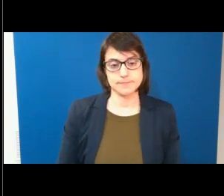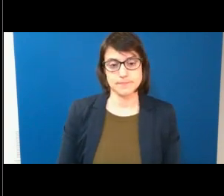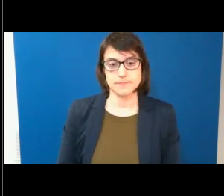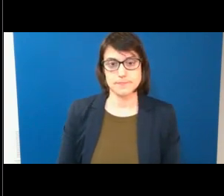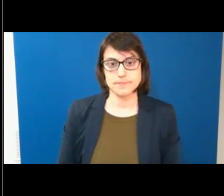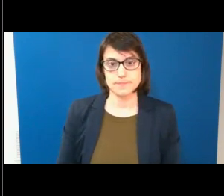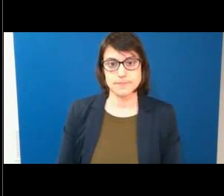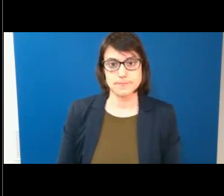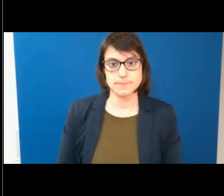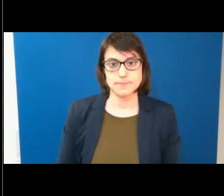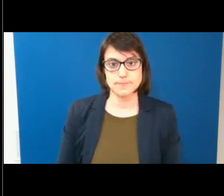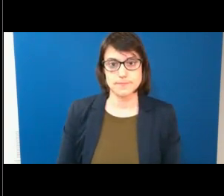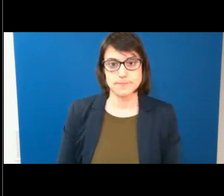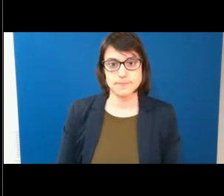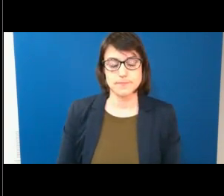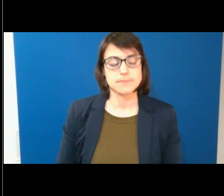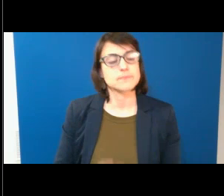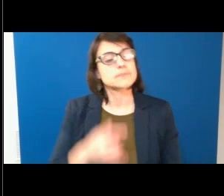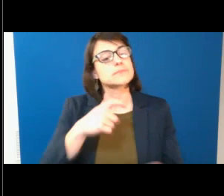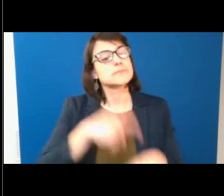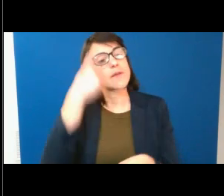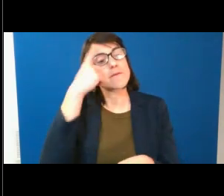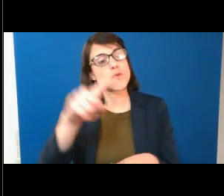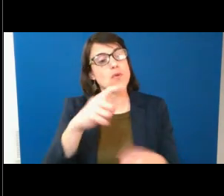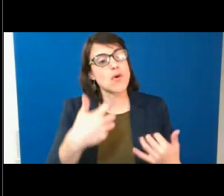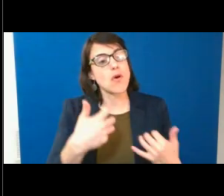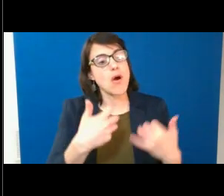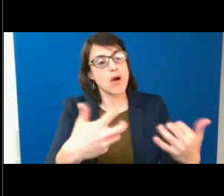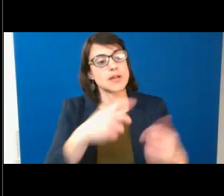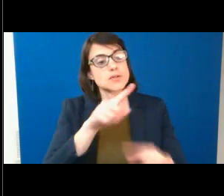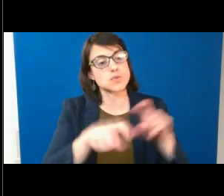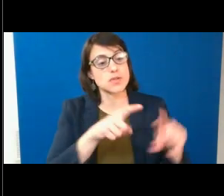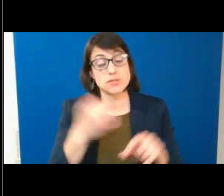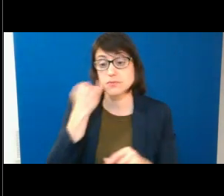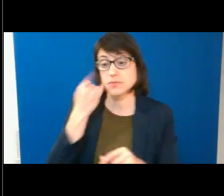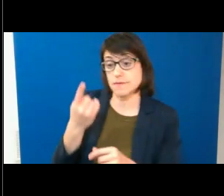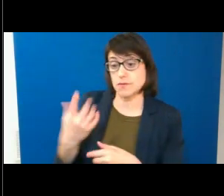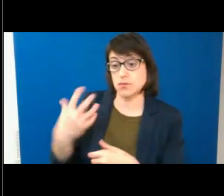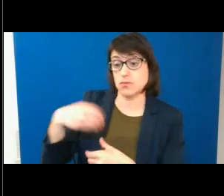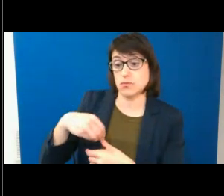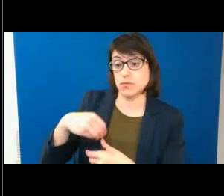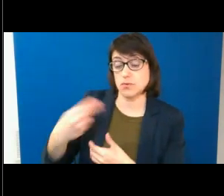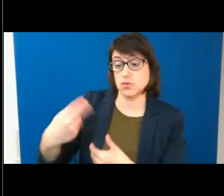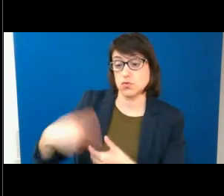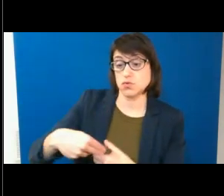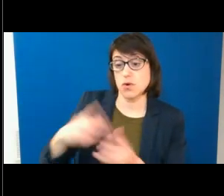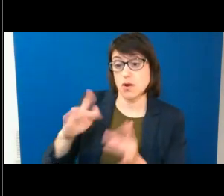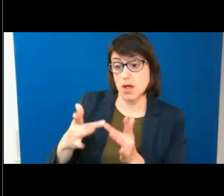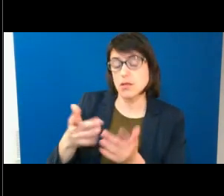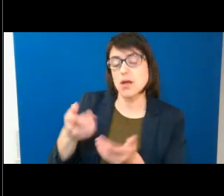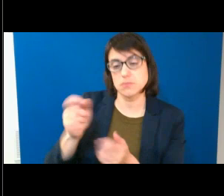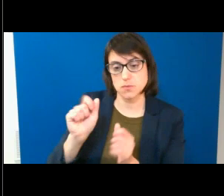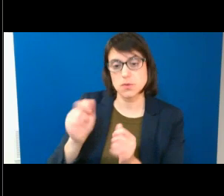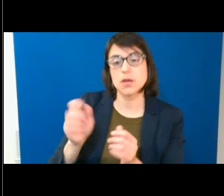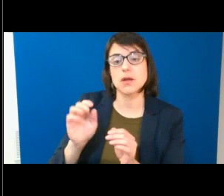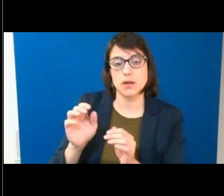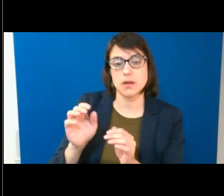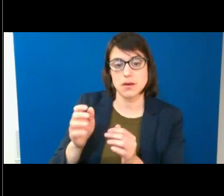Time for audience questions. If you're online, you can put questions in the chat and we will get to them. I'm sorry I didn't put my contact